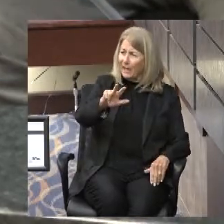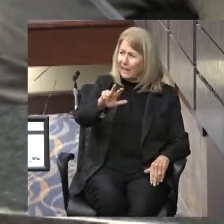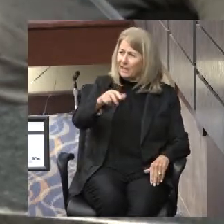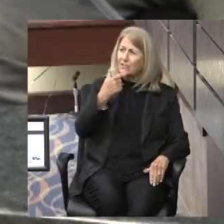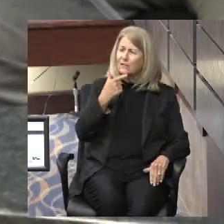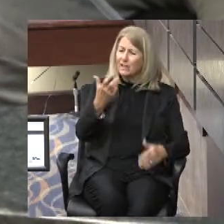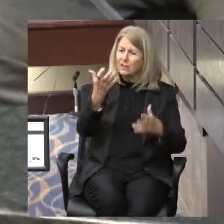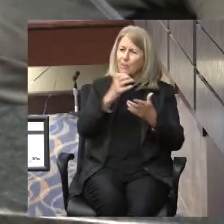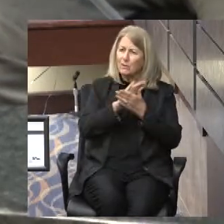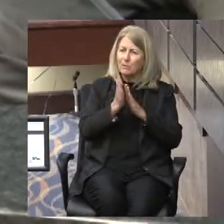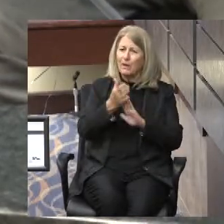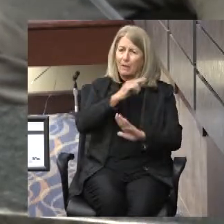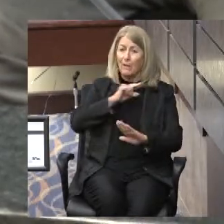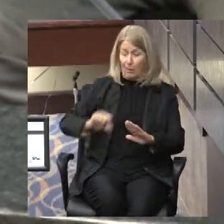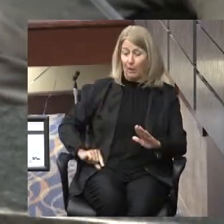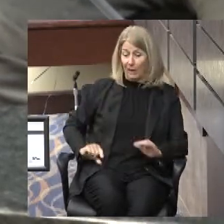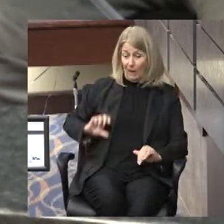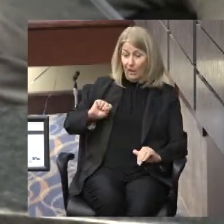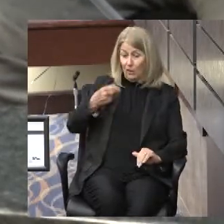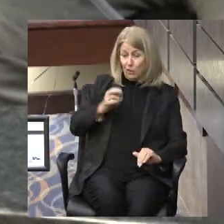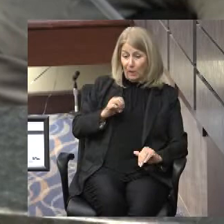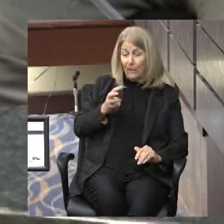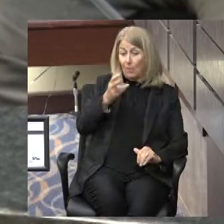queen. She was.